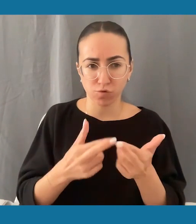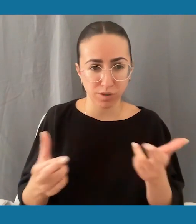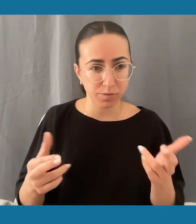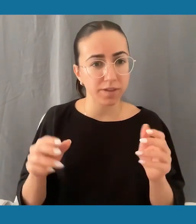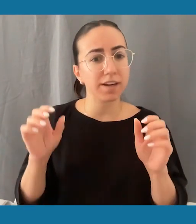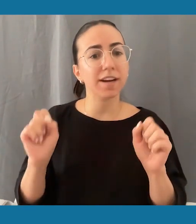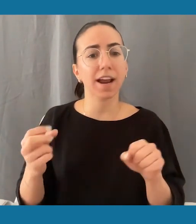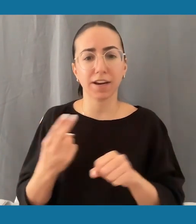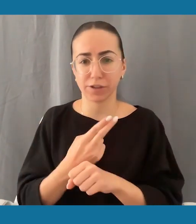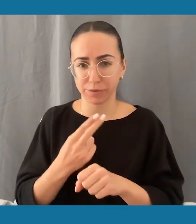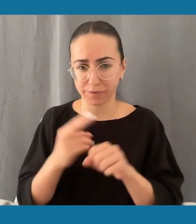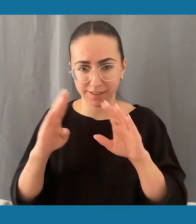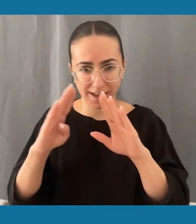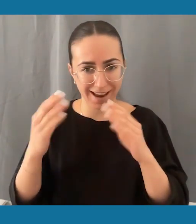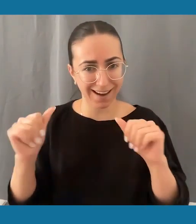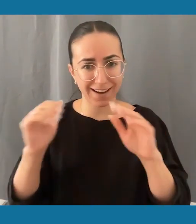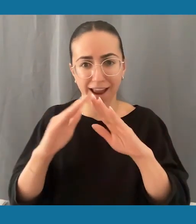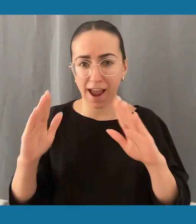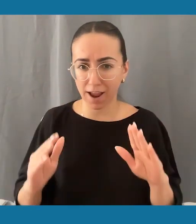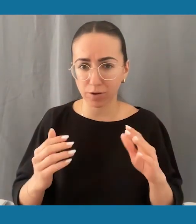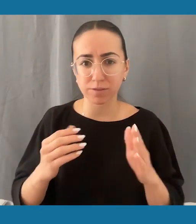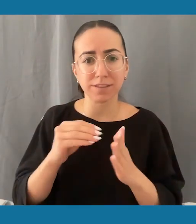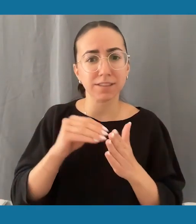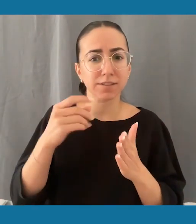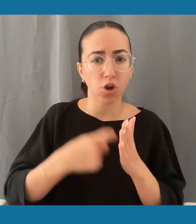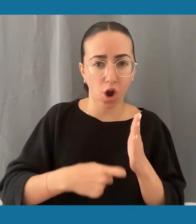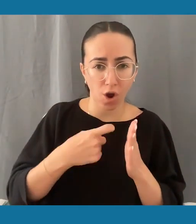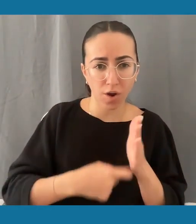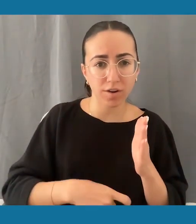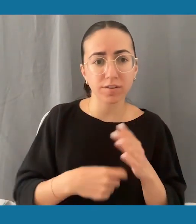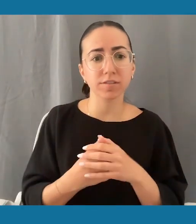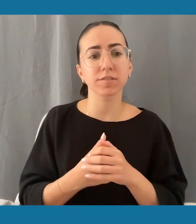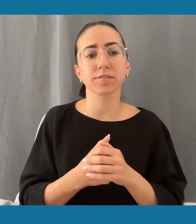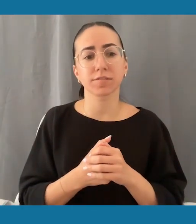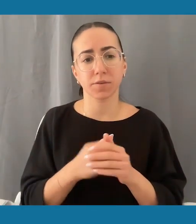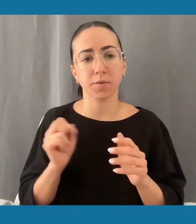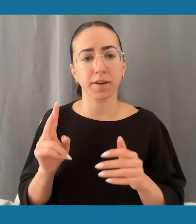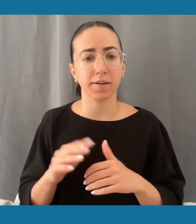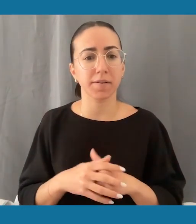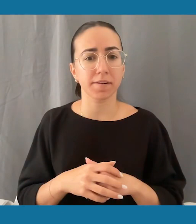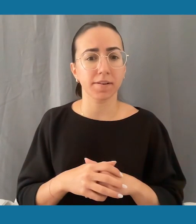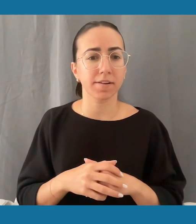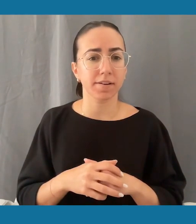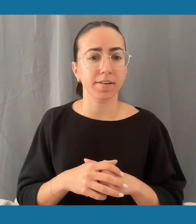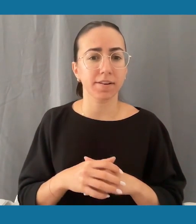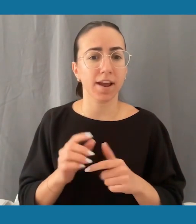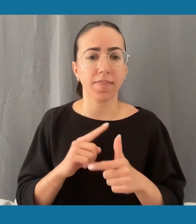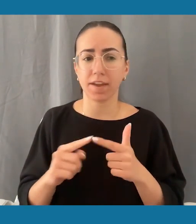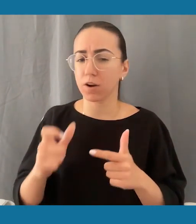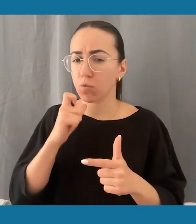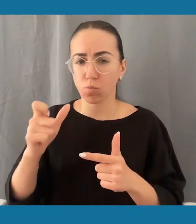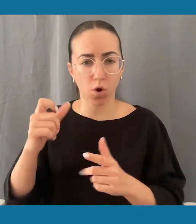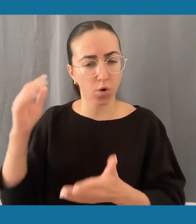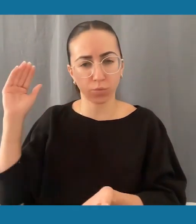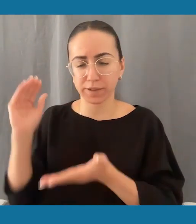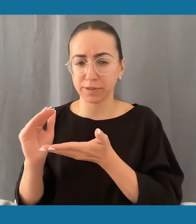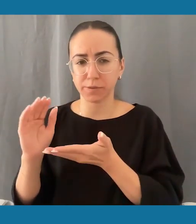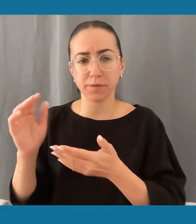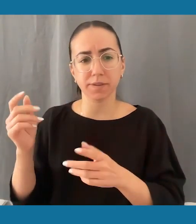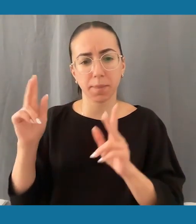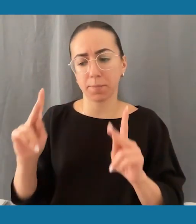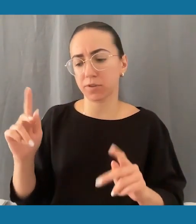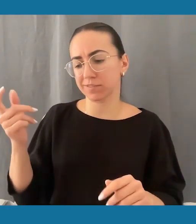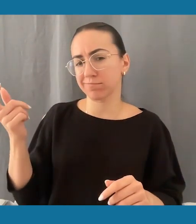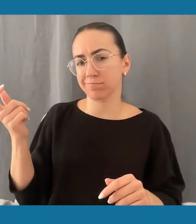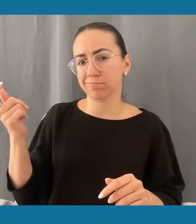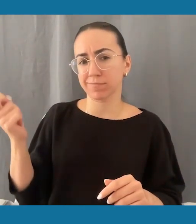in a supplemental needs trust could not be used without reducing the person's SSI benefits. So they are a really great way to complement the